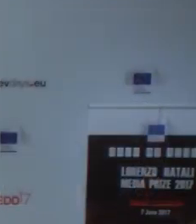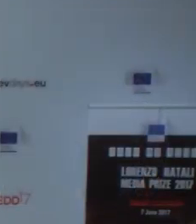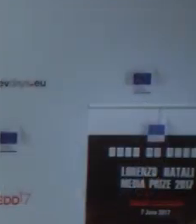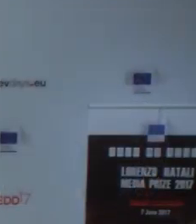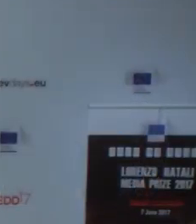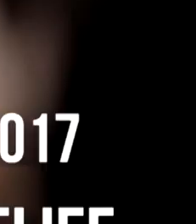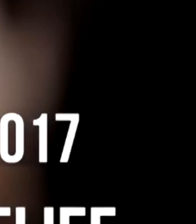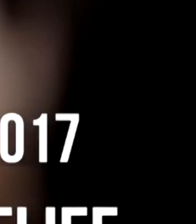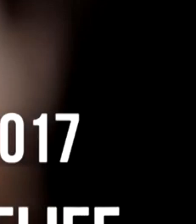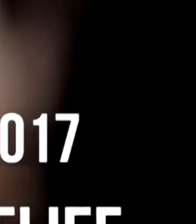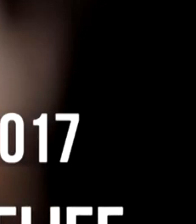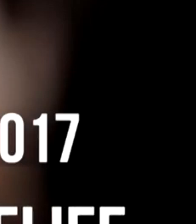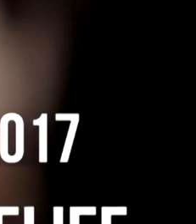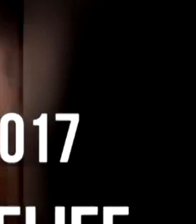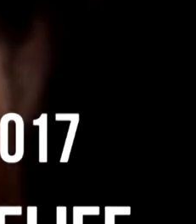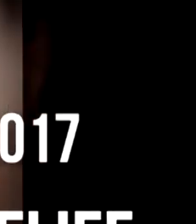Delphine?